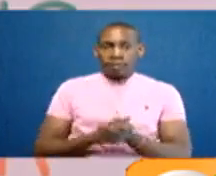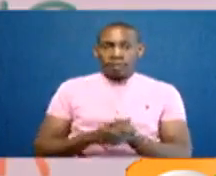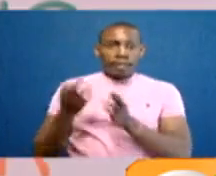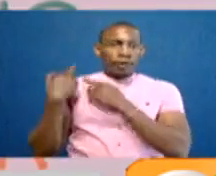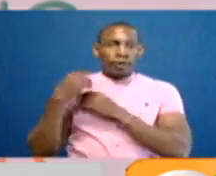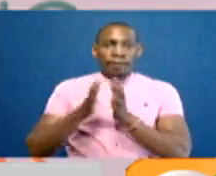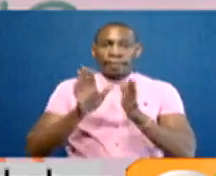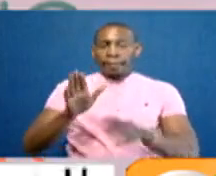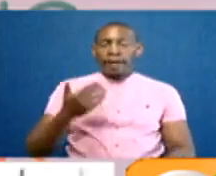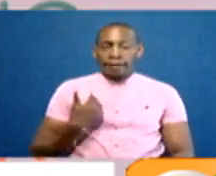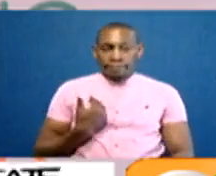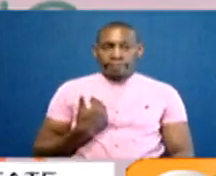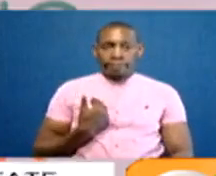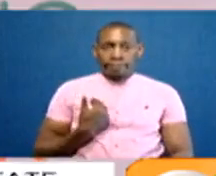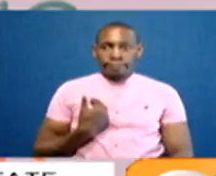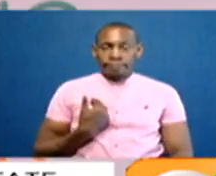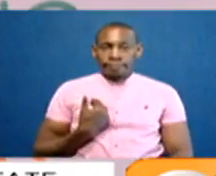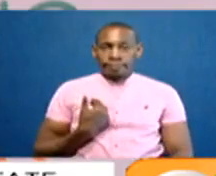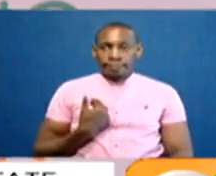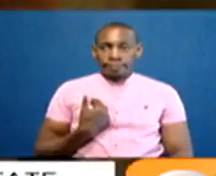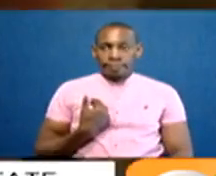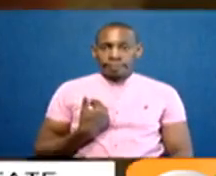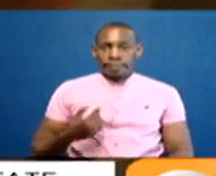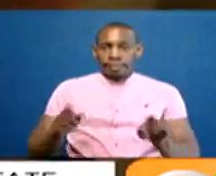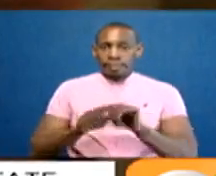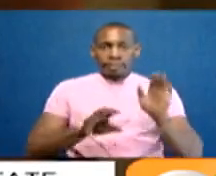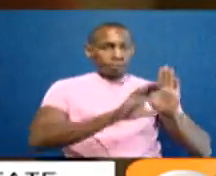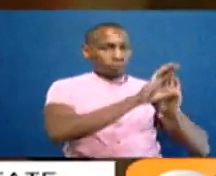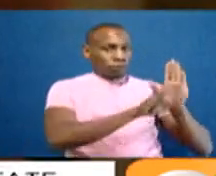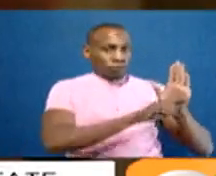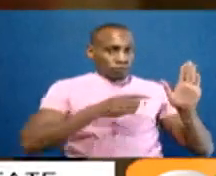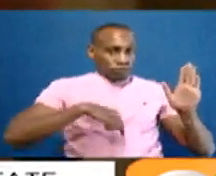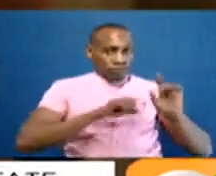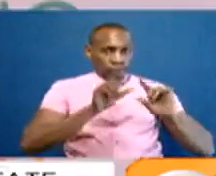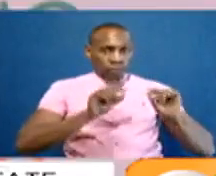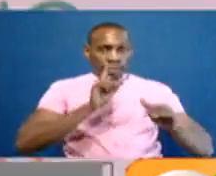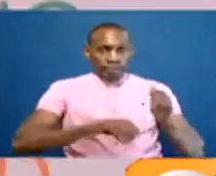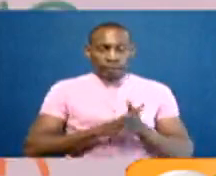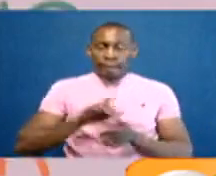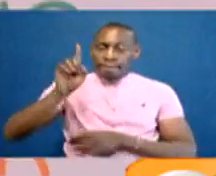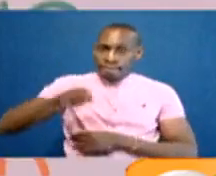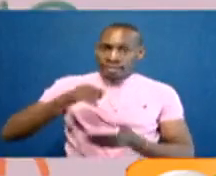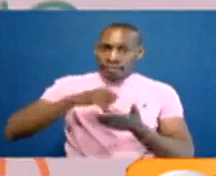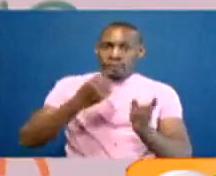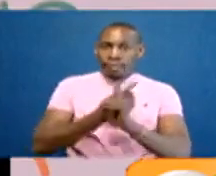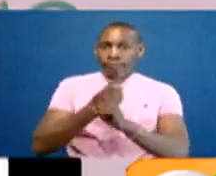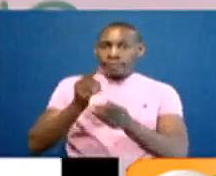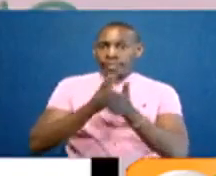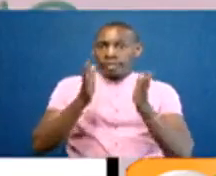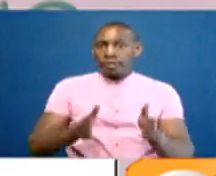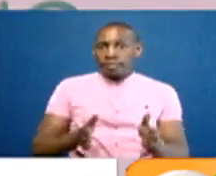play. And given what our constitution says, we must involve various